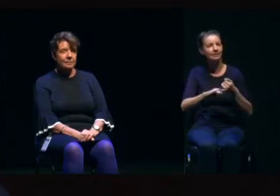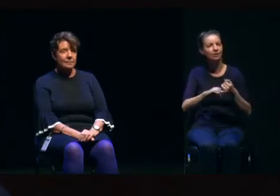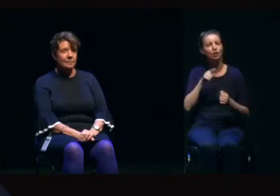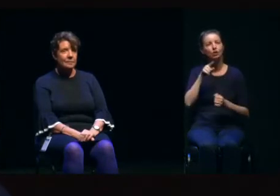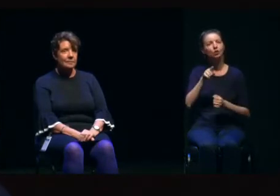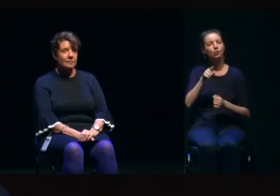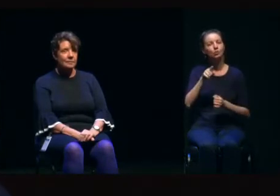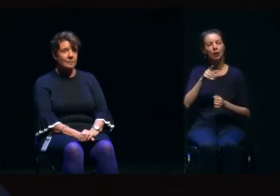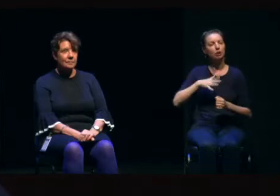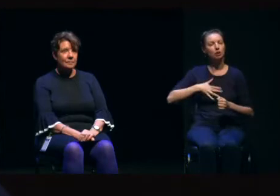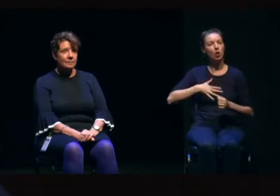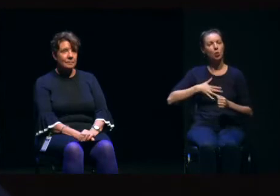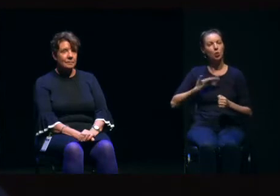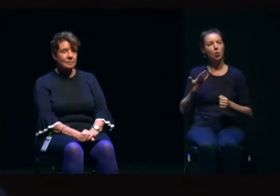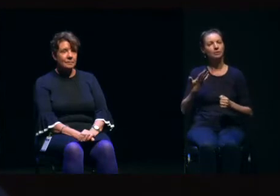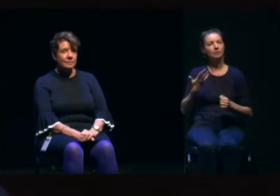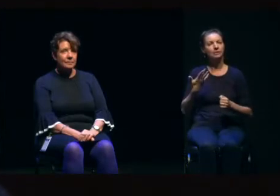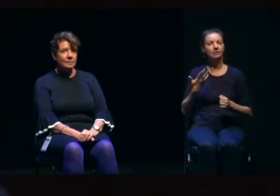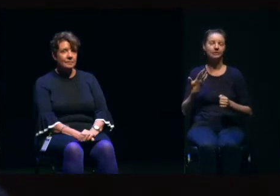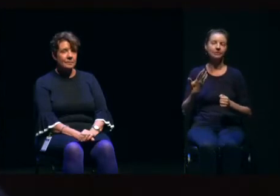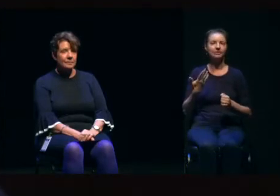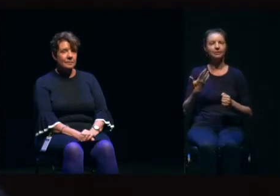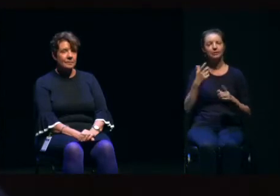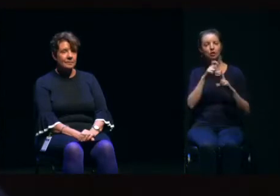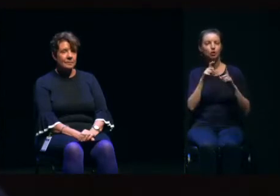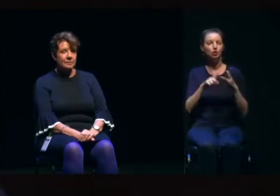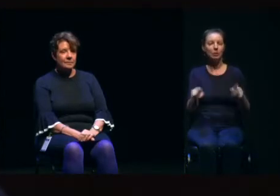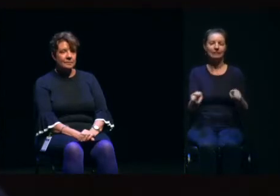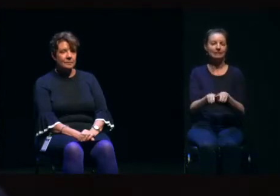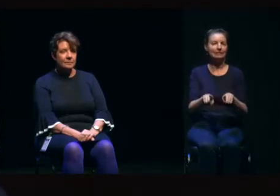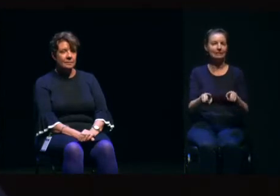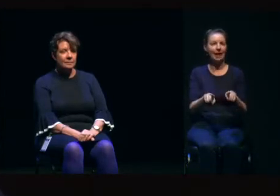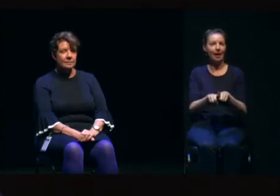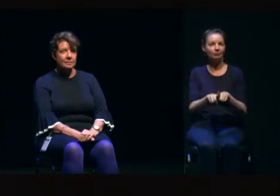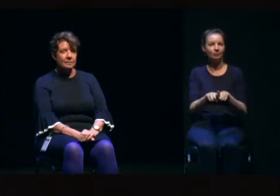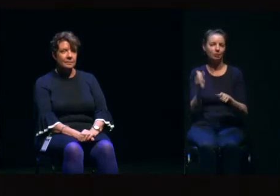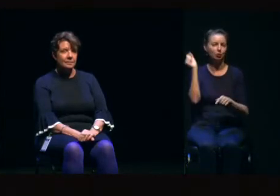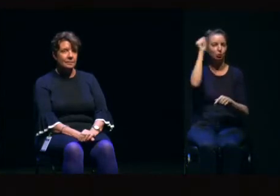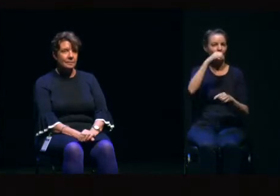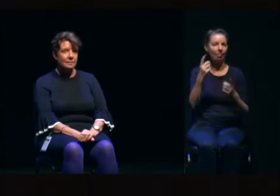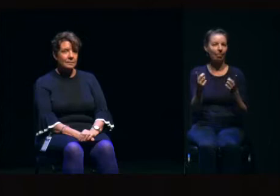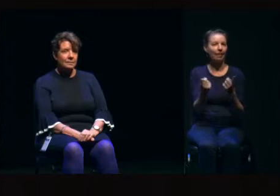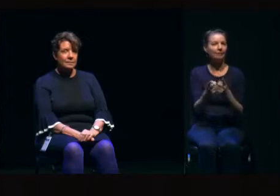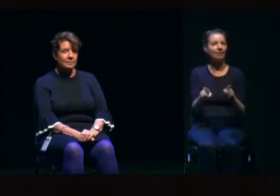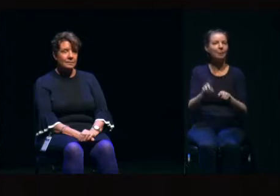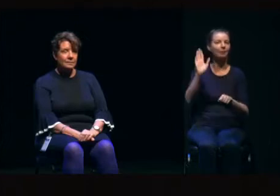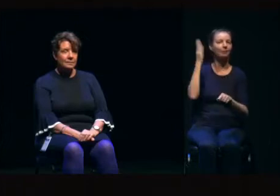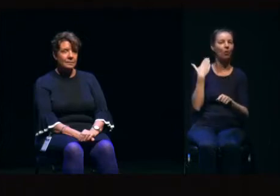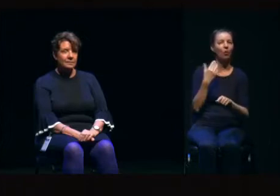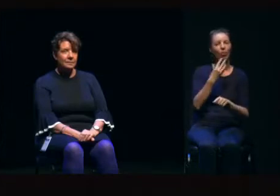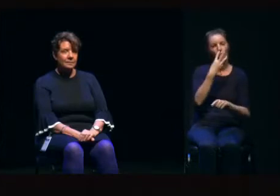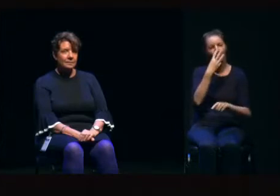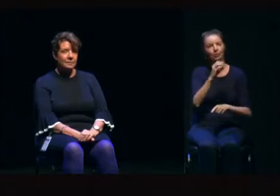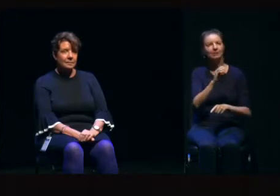want to commit the same epic idiocies that you did between your 30s and 50s. But is that